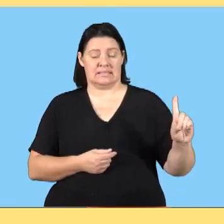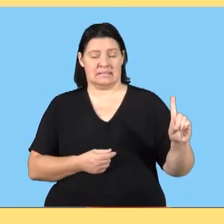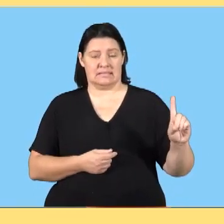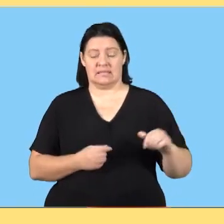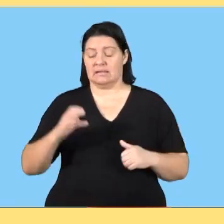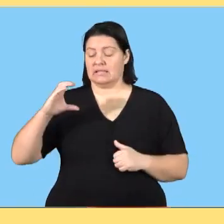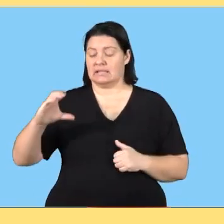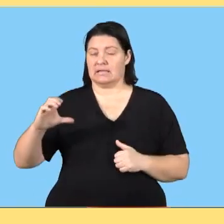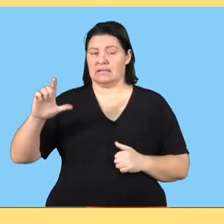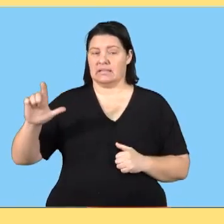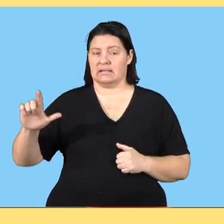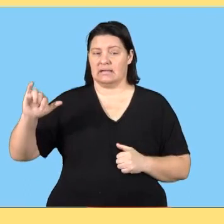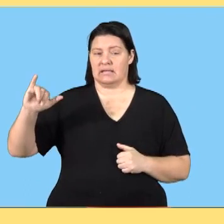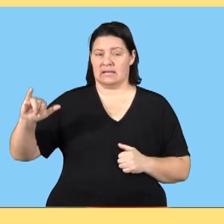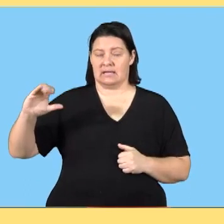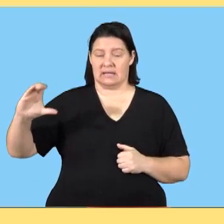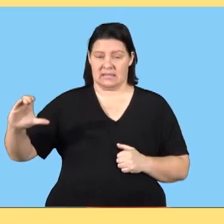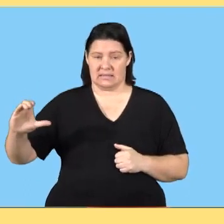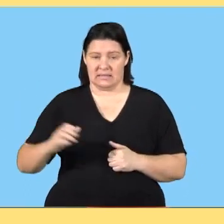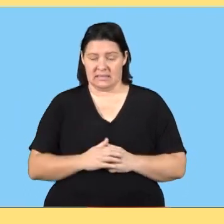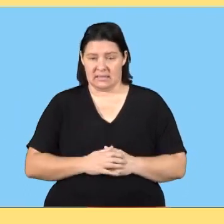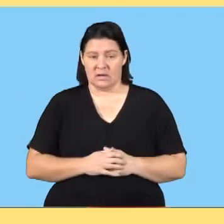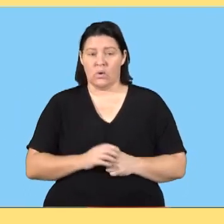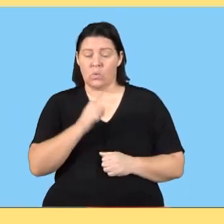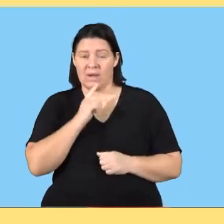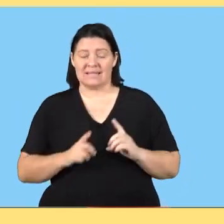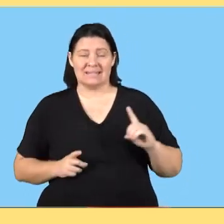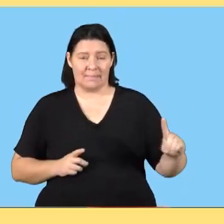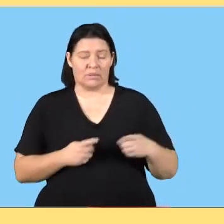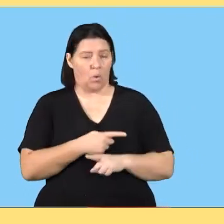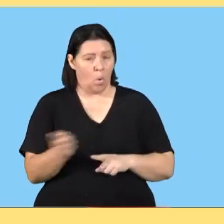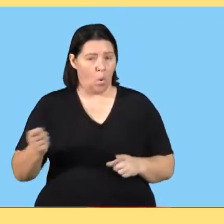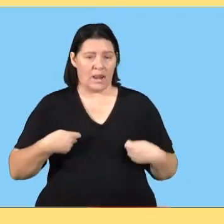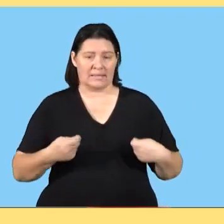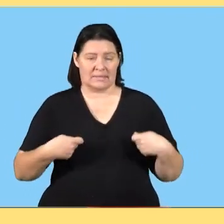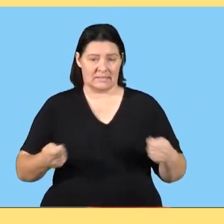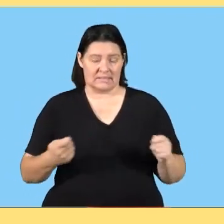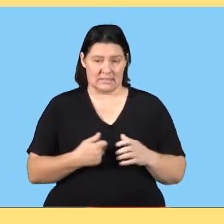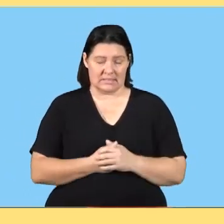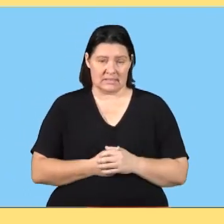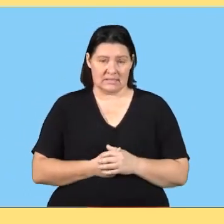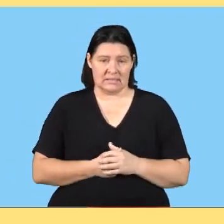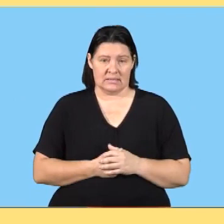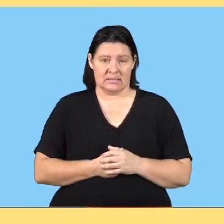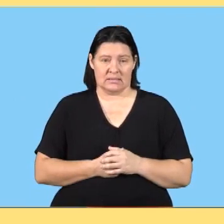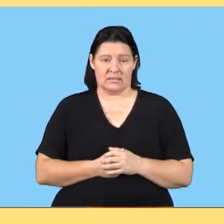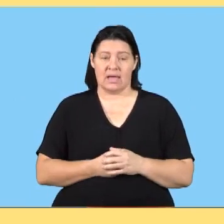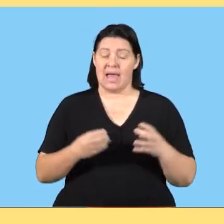the dead click. The dead click, we debit all expenses,